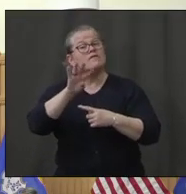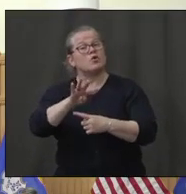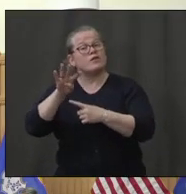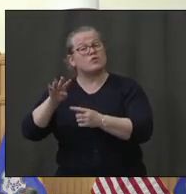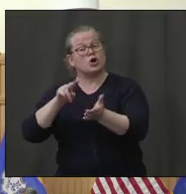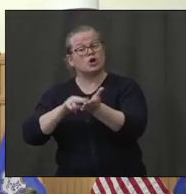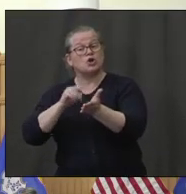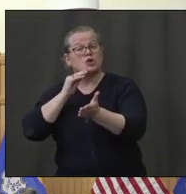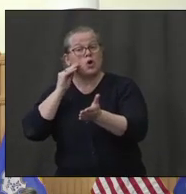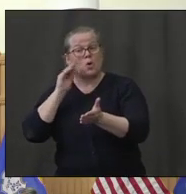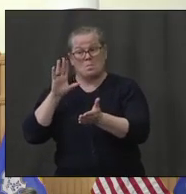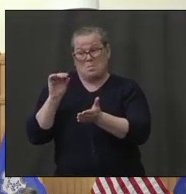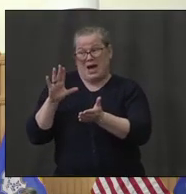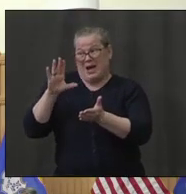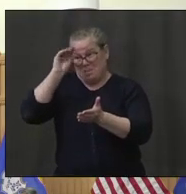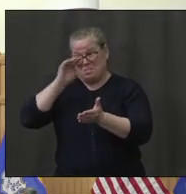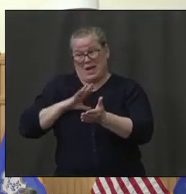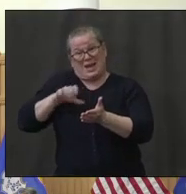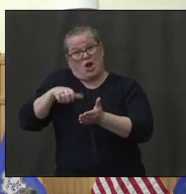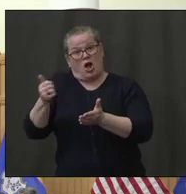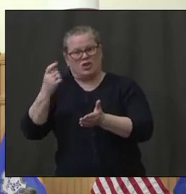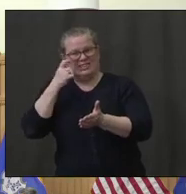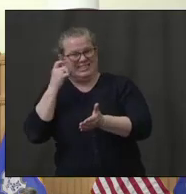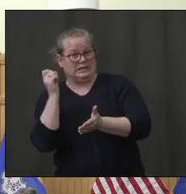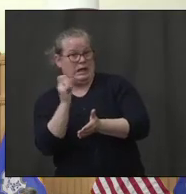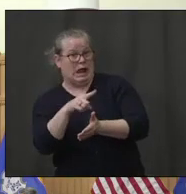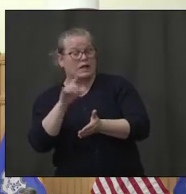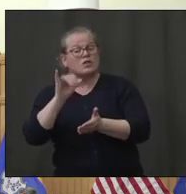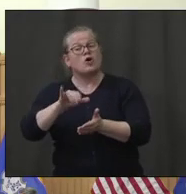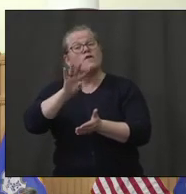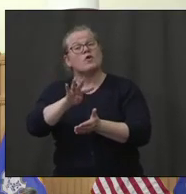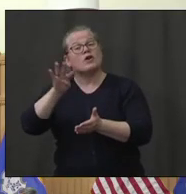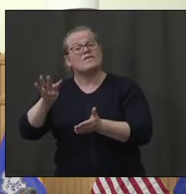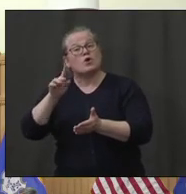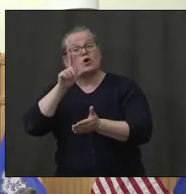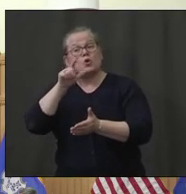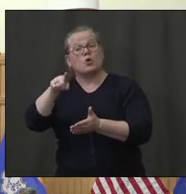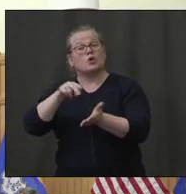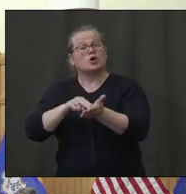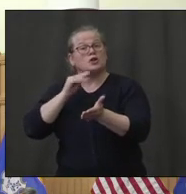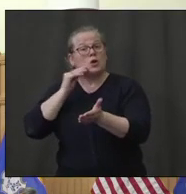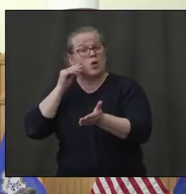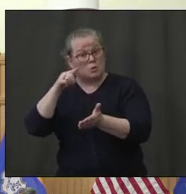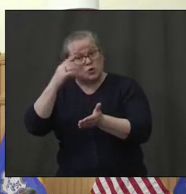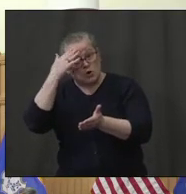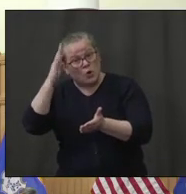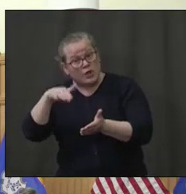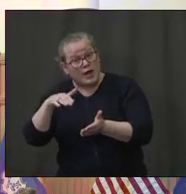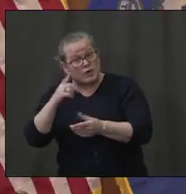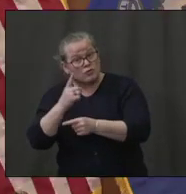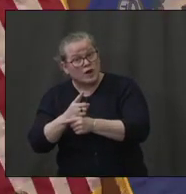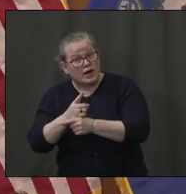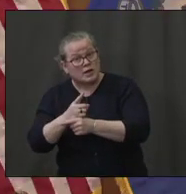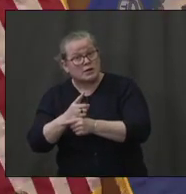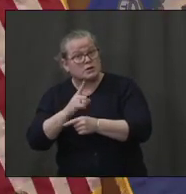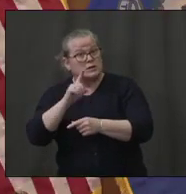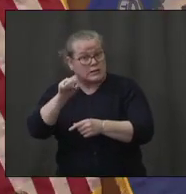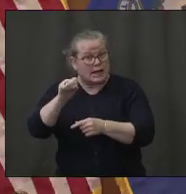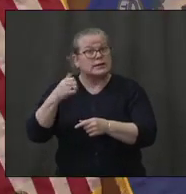nursing home that Bob mentioned? In other words, you would know that, correct? It's in our today's